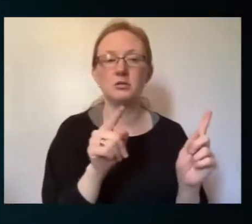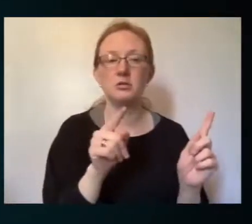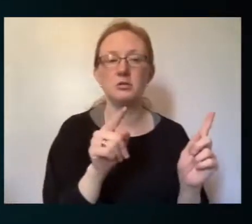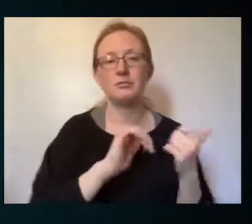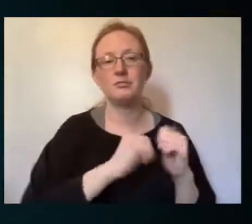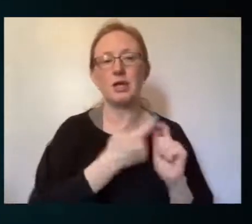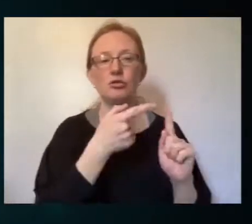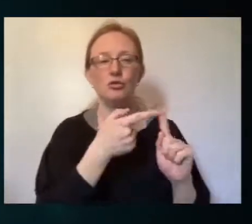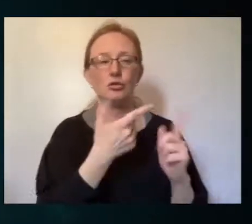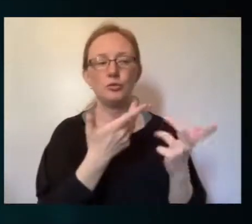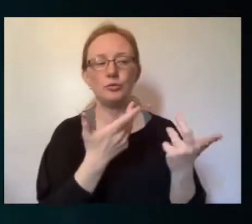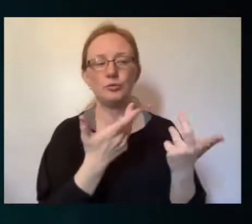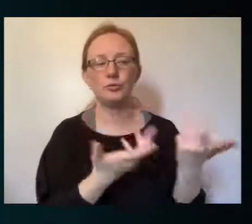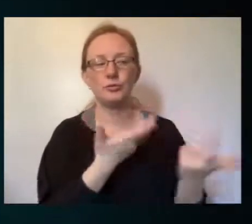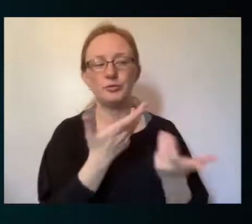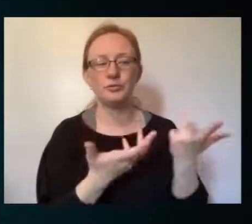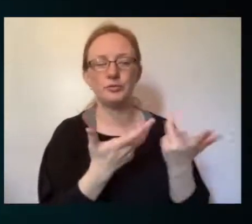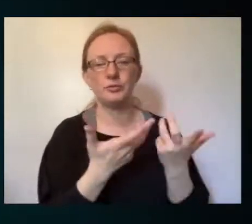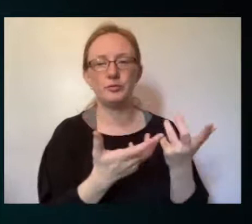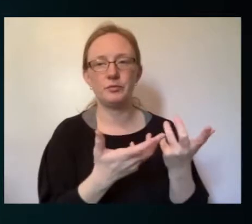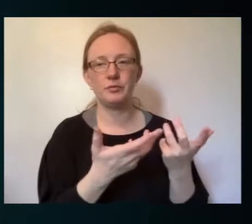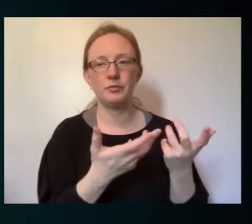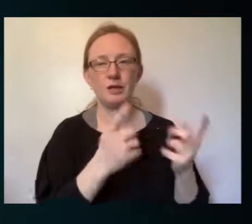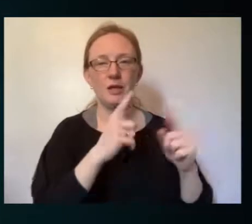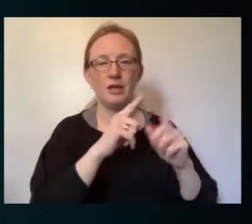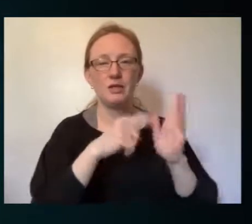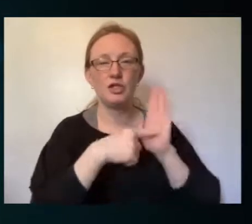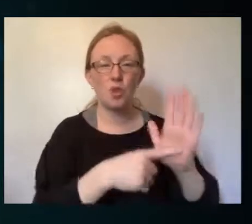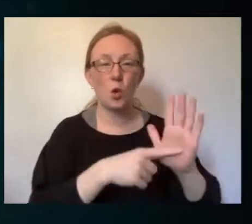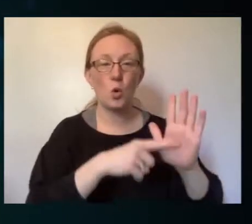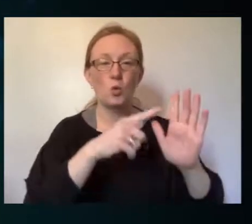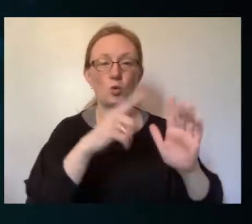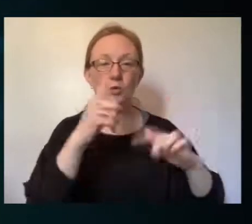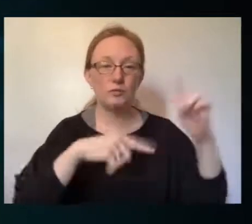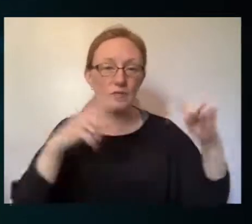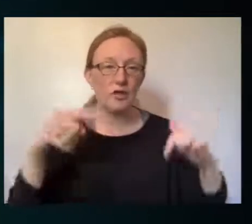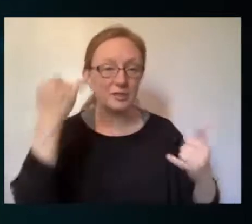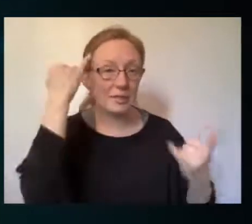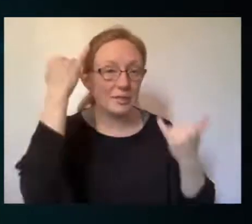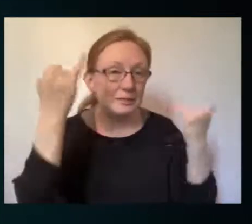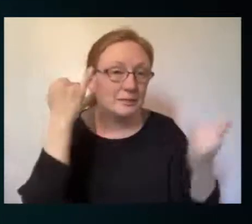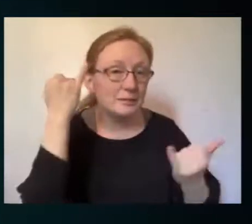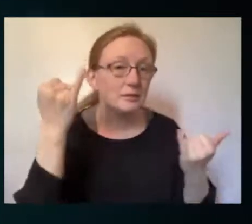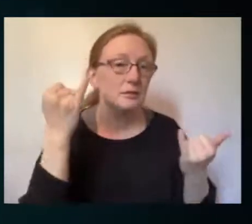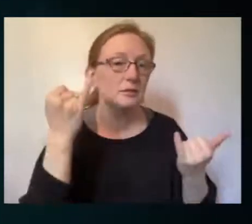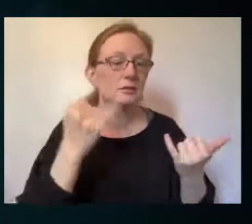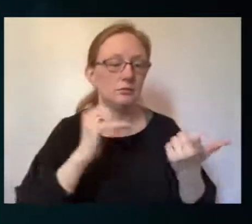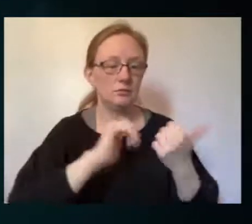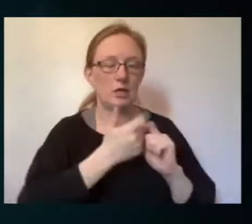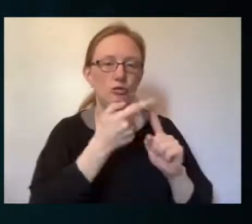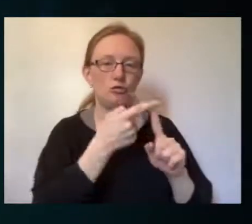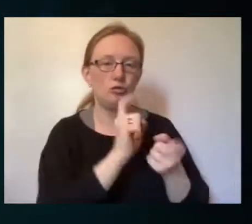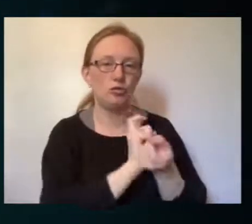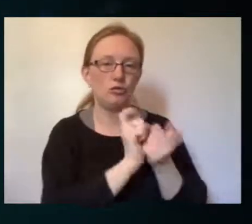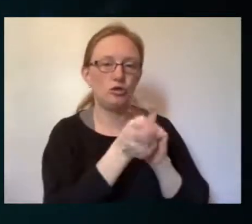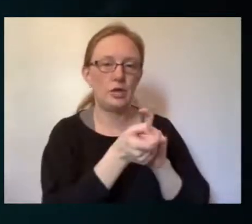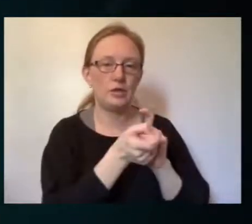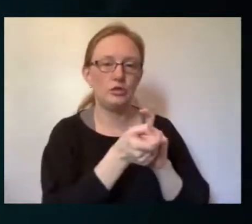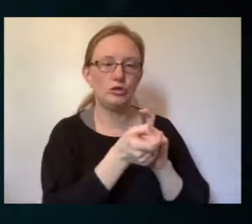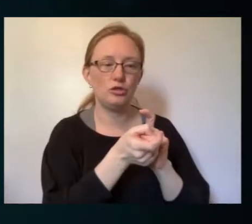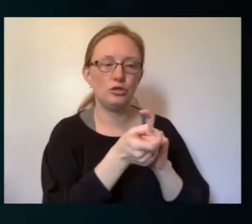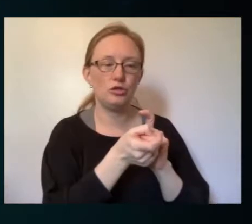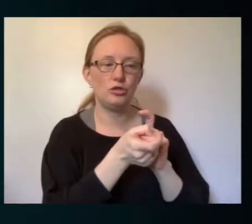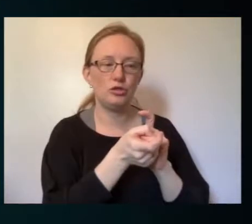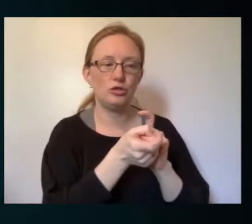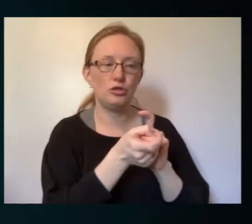of disseminating ideas and conceptions of how we can change the infrastructure or take risks in